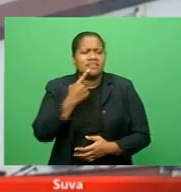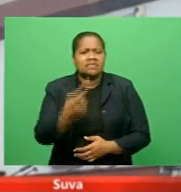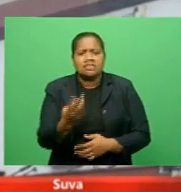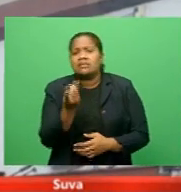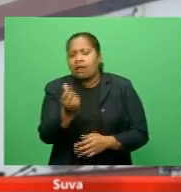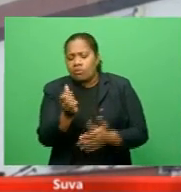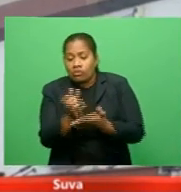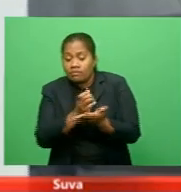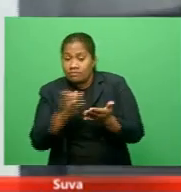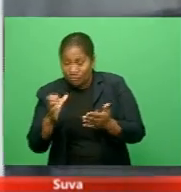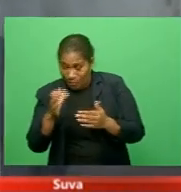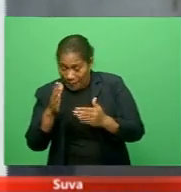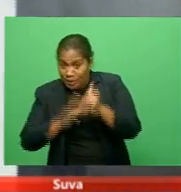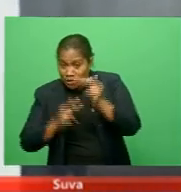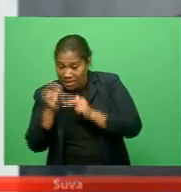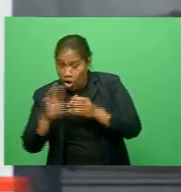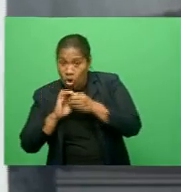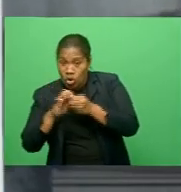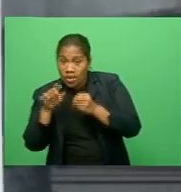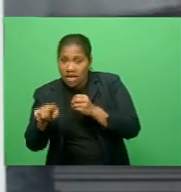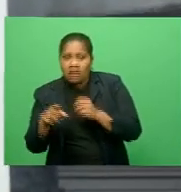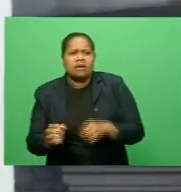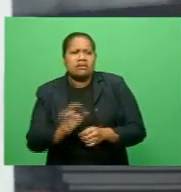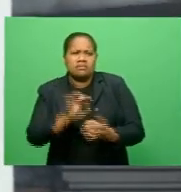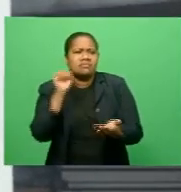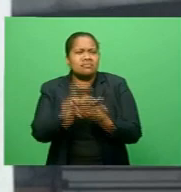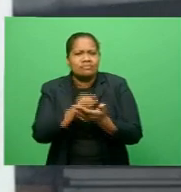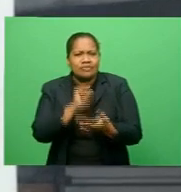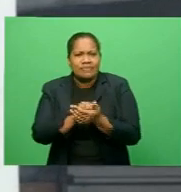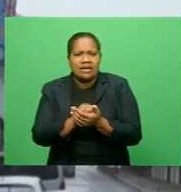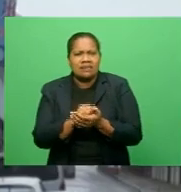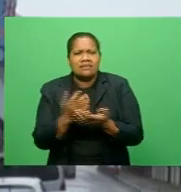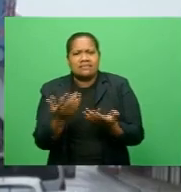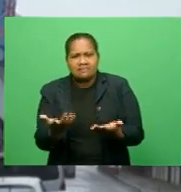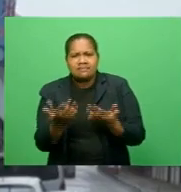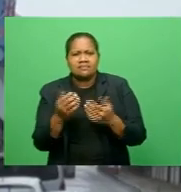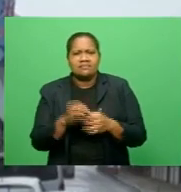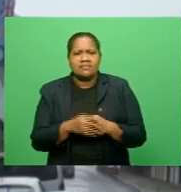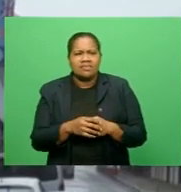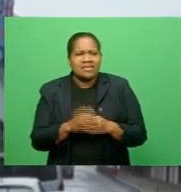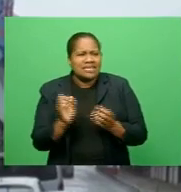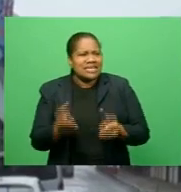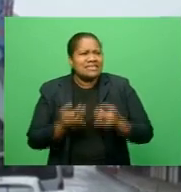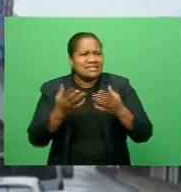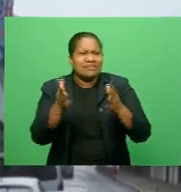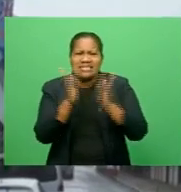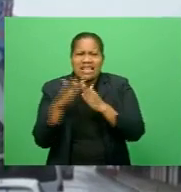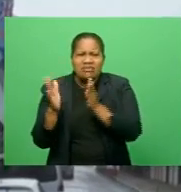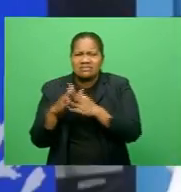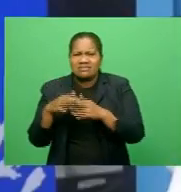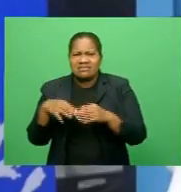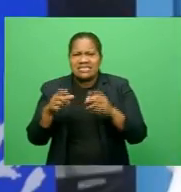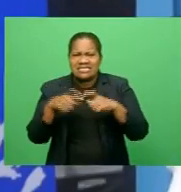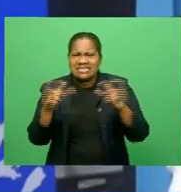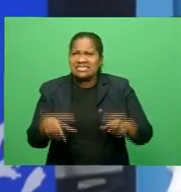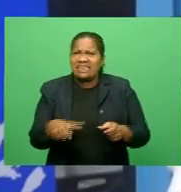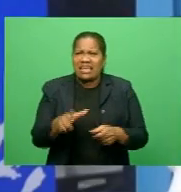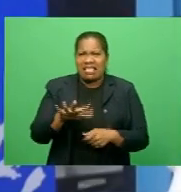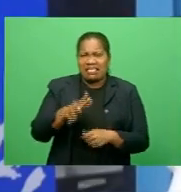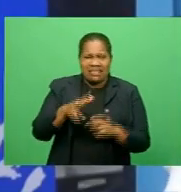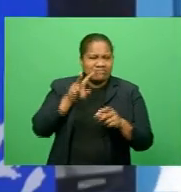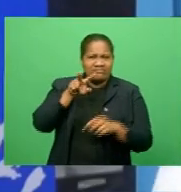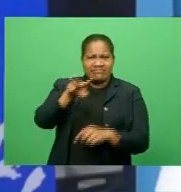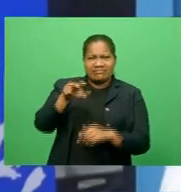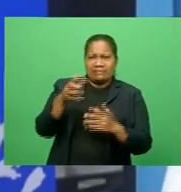building owners are not reinvesting in upgrading the properties, hence giving the towns and cities a gloomy look. And some of them, they